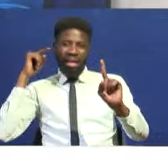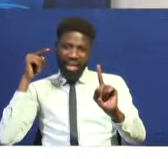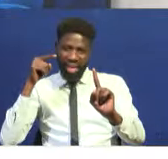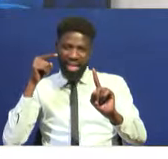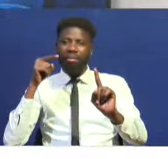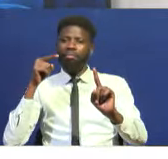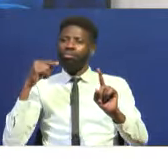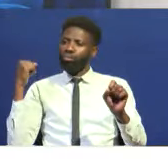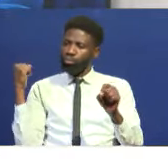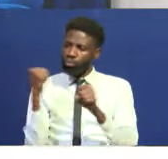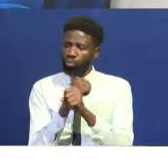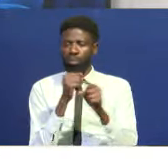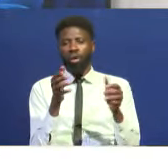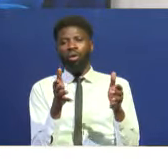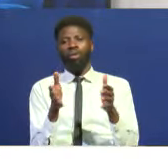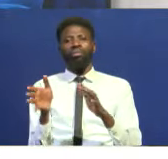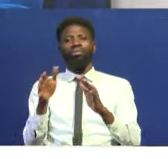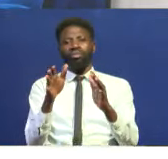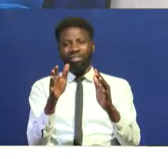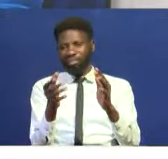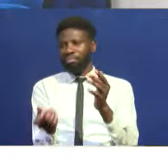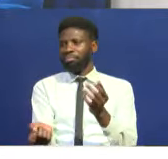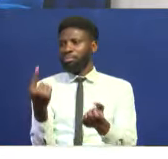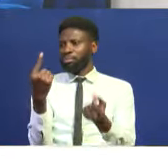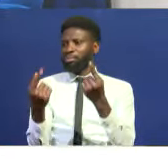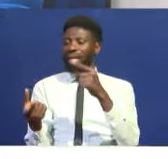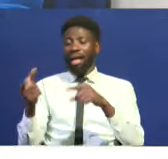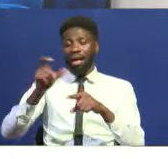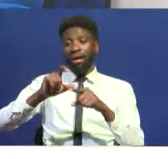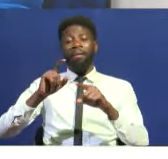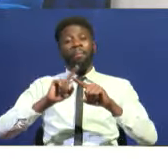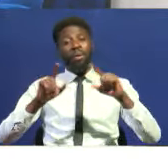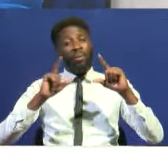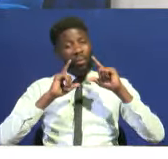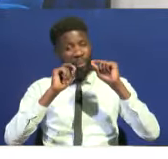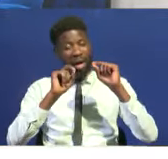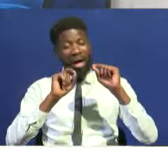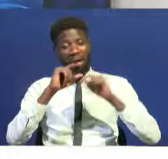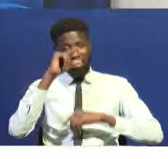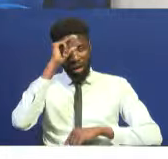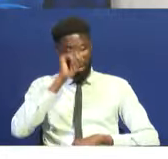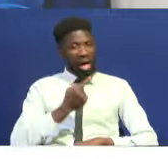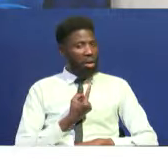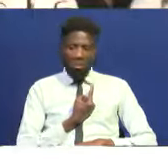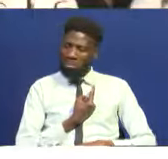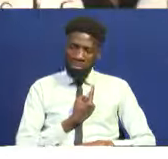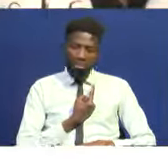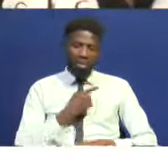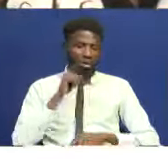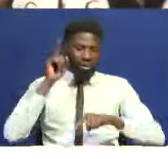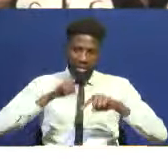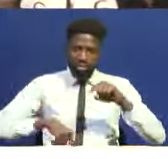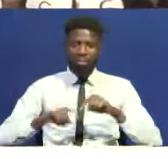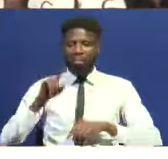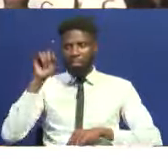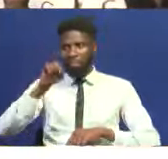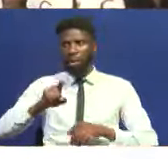the country, noting, however, that this will be done collectively with other players in the job market.